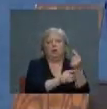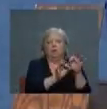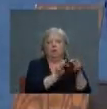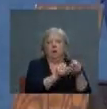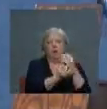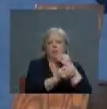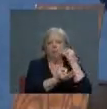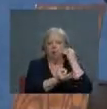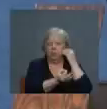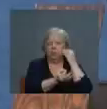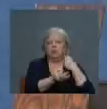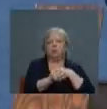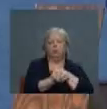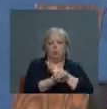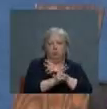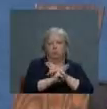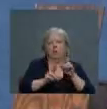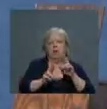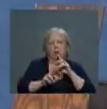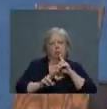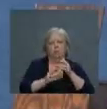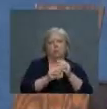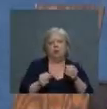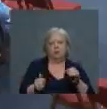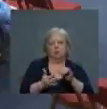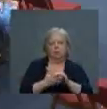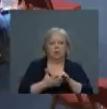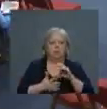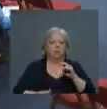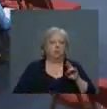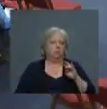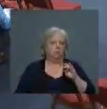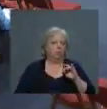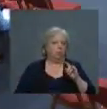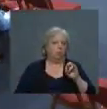address that. Mr. Martin can do that.